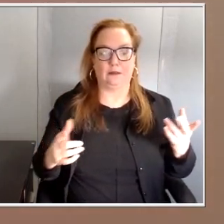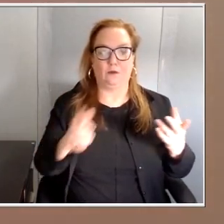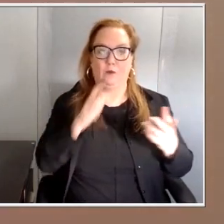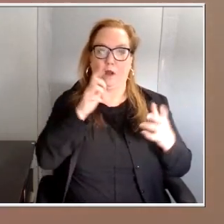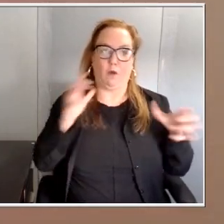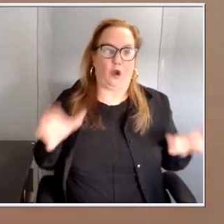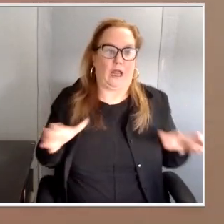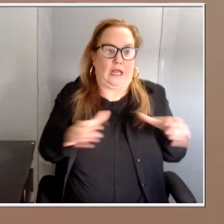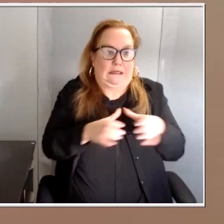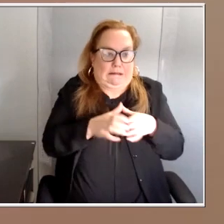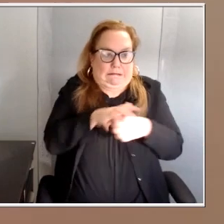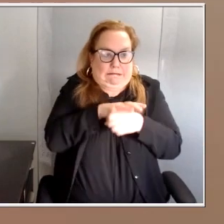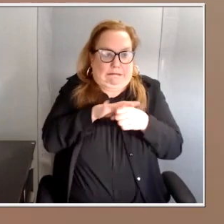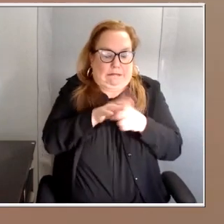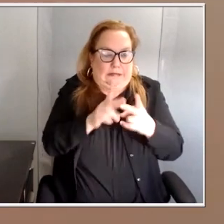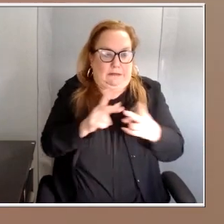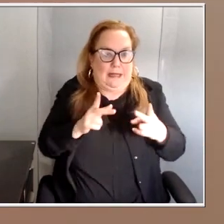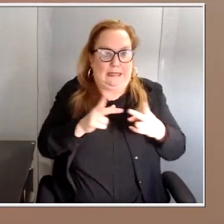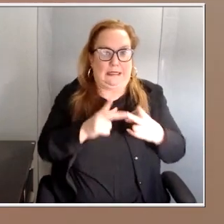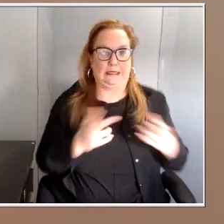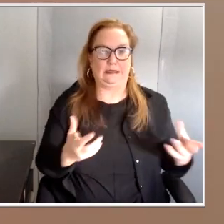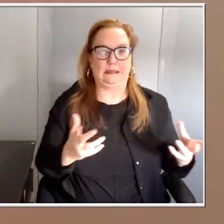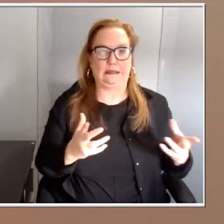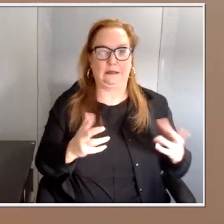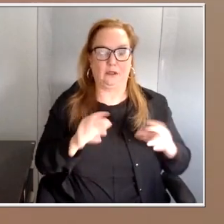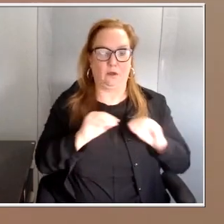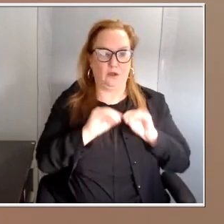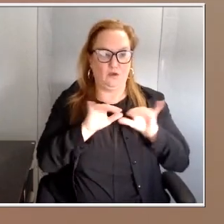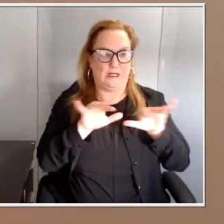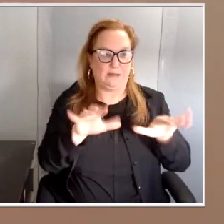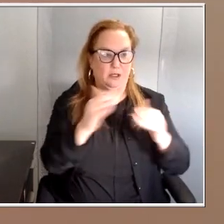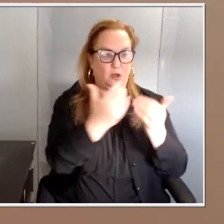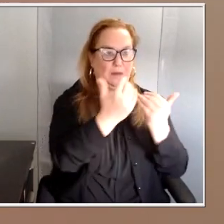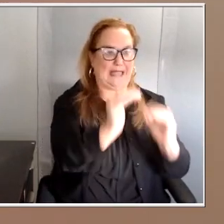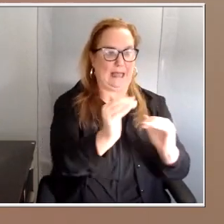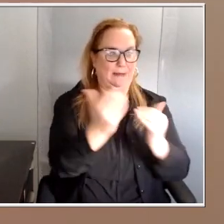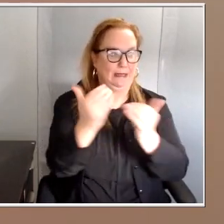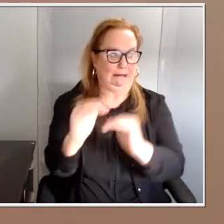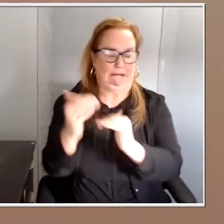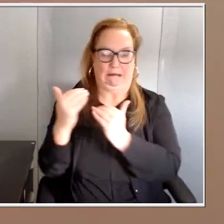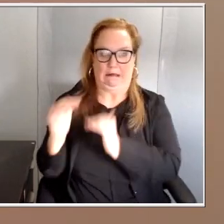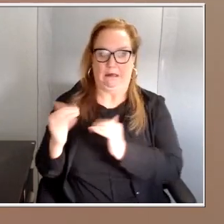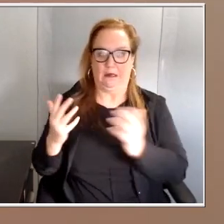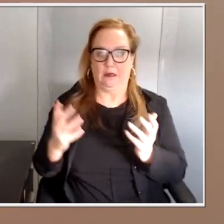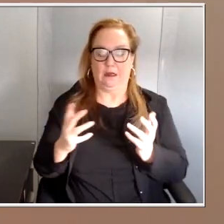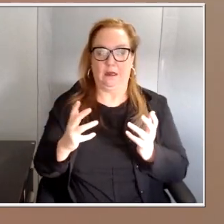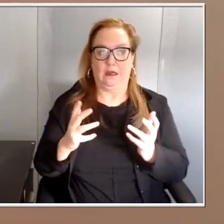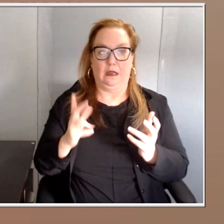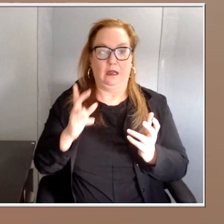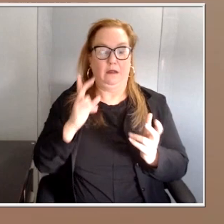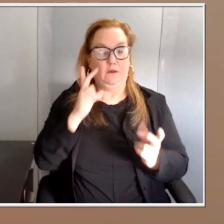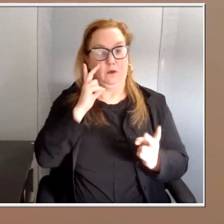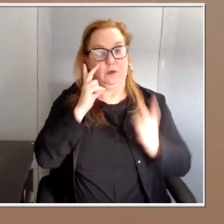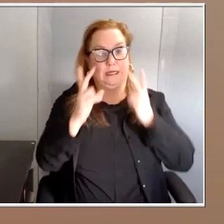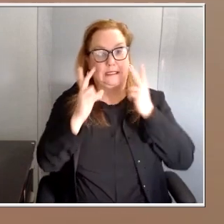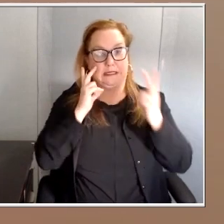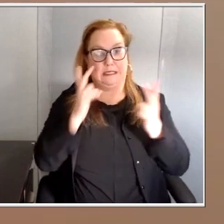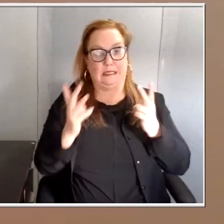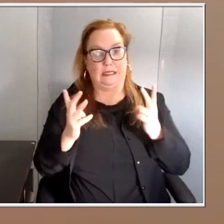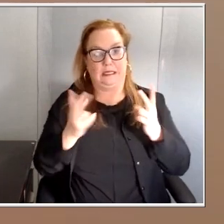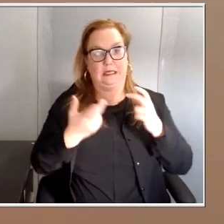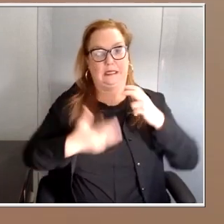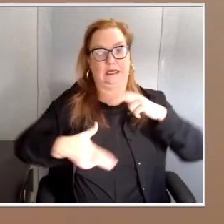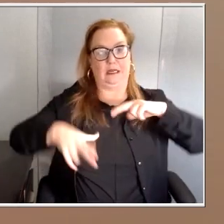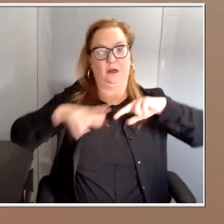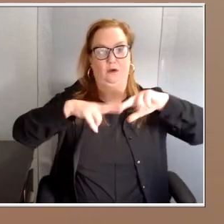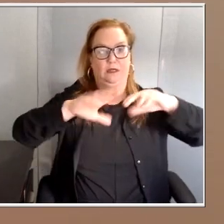as spaces, so there wasn't as much transmission. I think if we were to have seen an increased